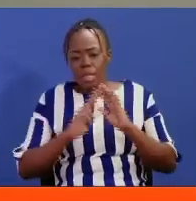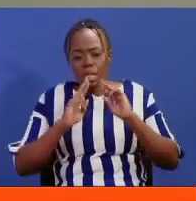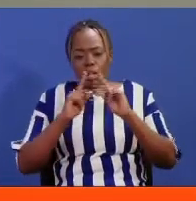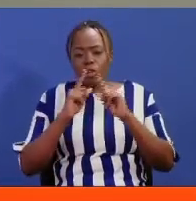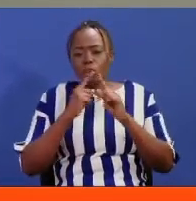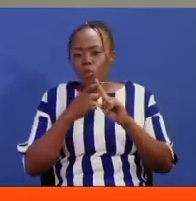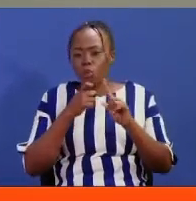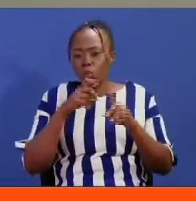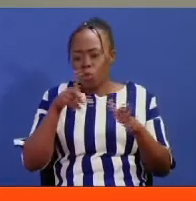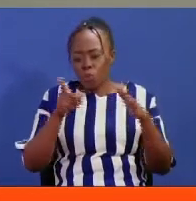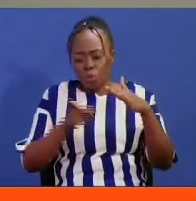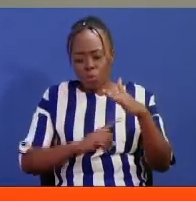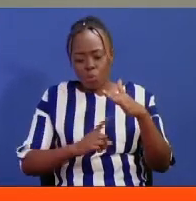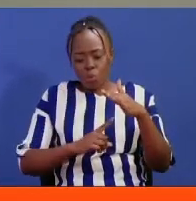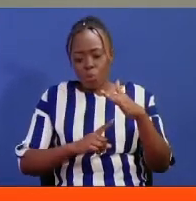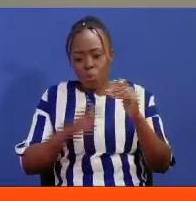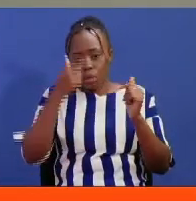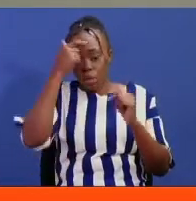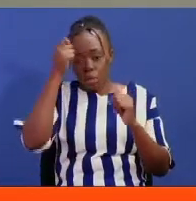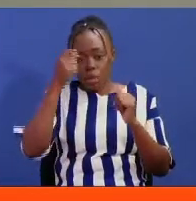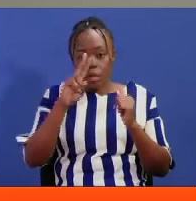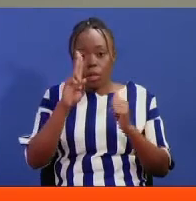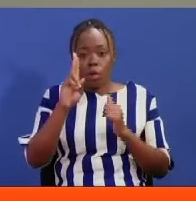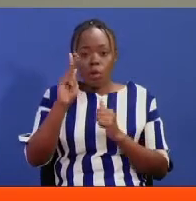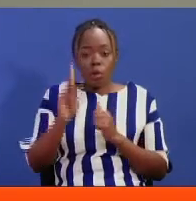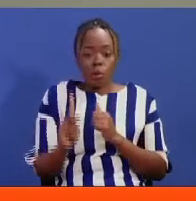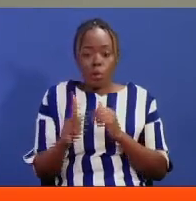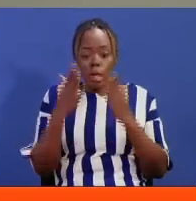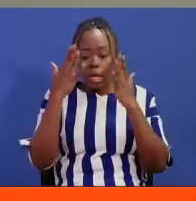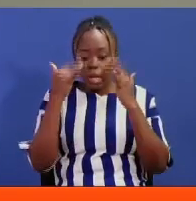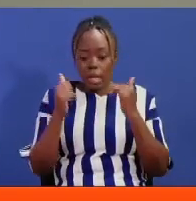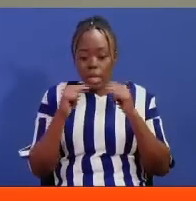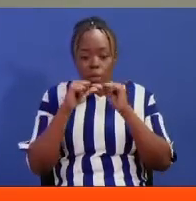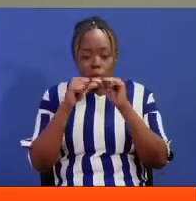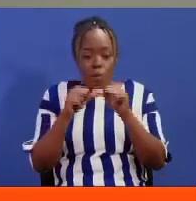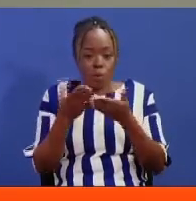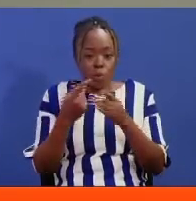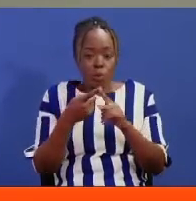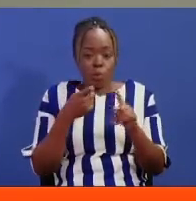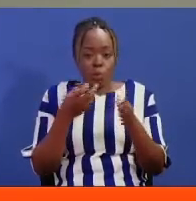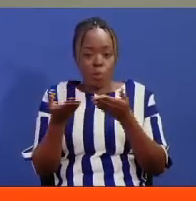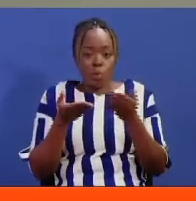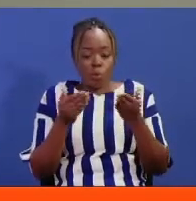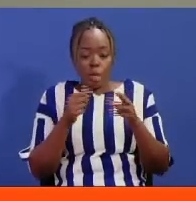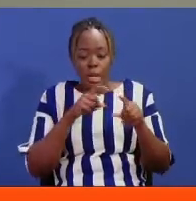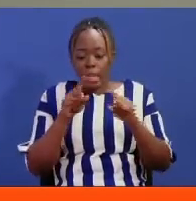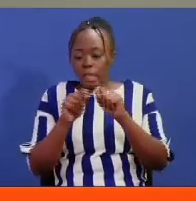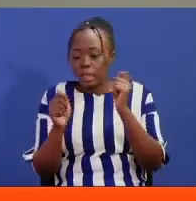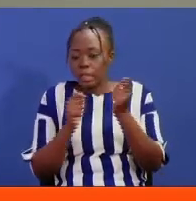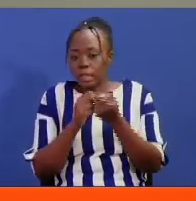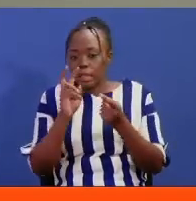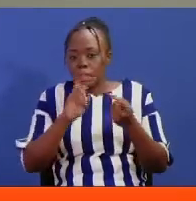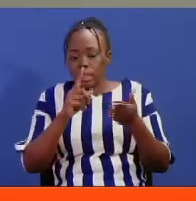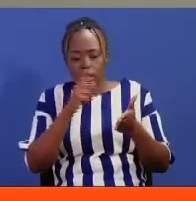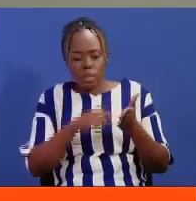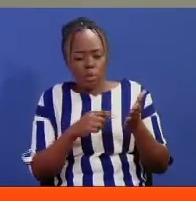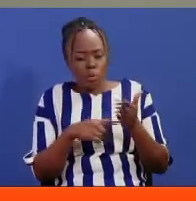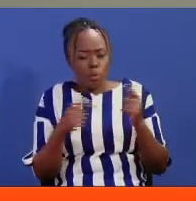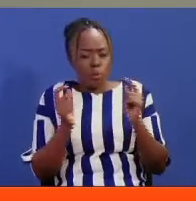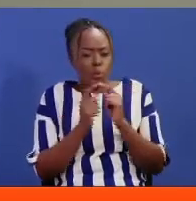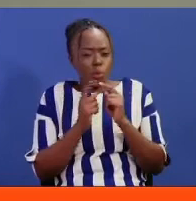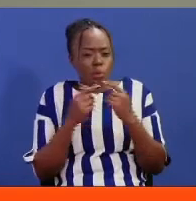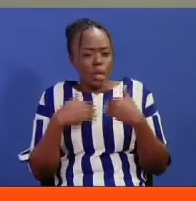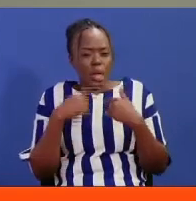ministry. Because the UK is currently undertaking a combined trial to see what is the effect of having